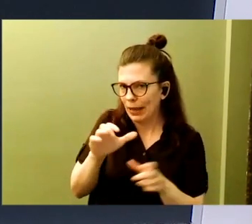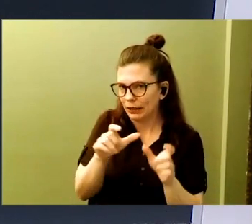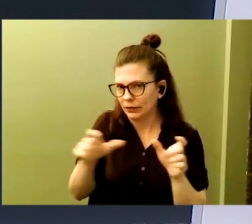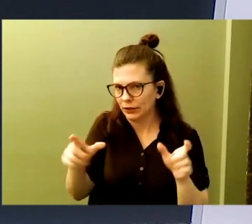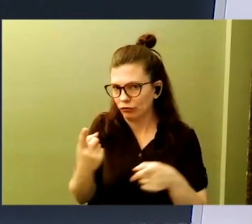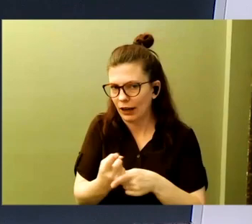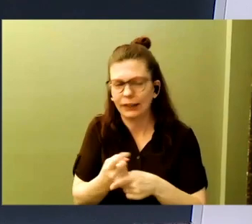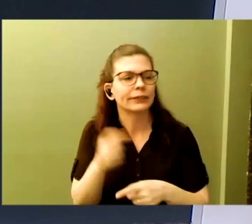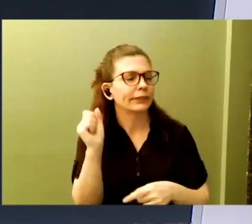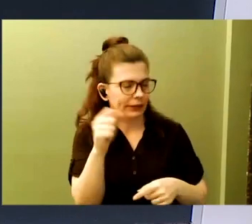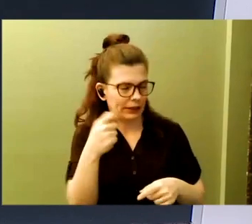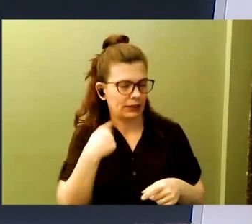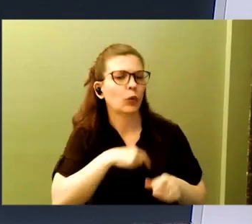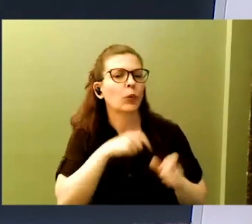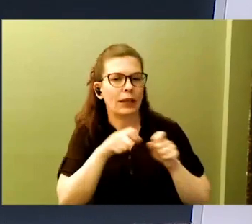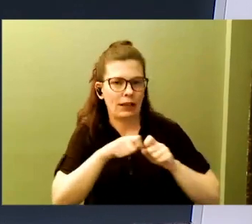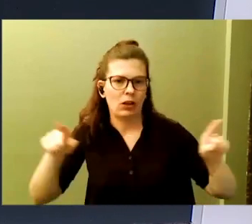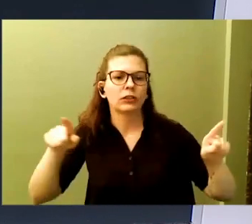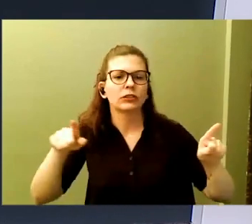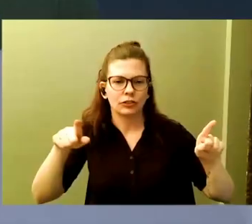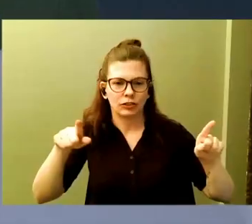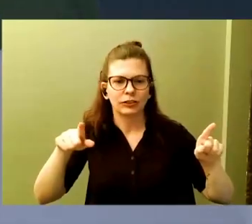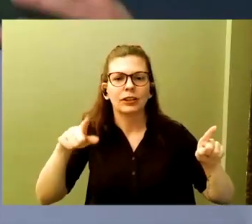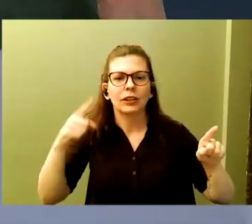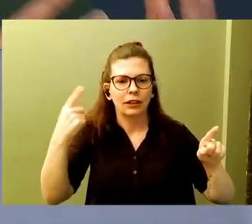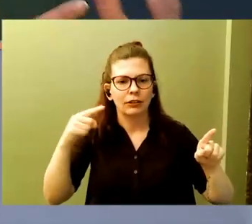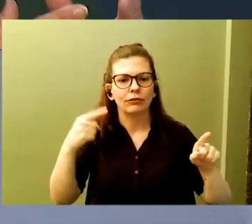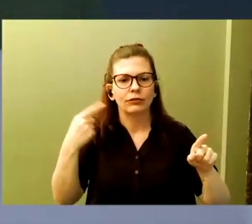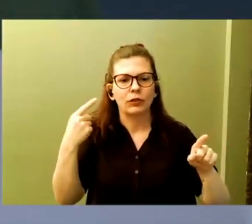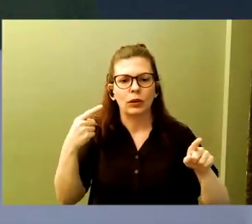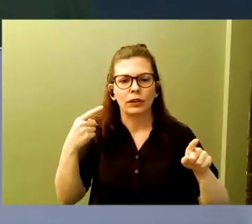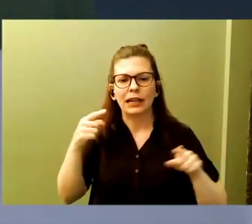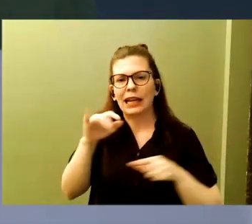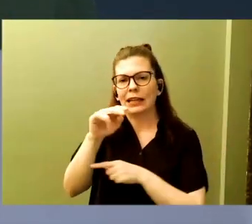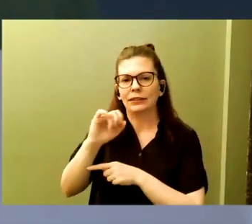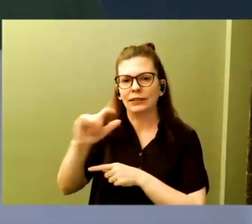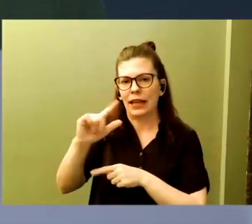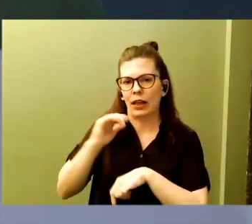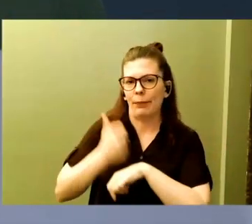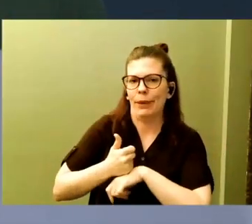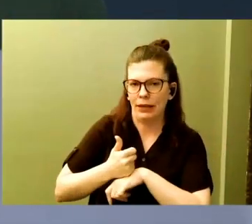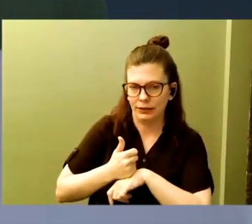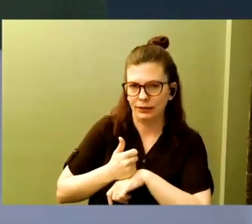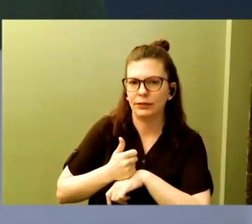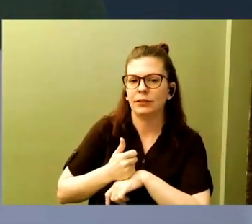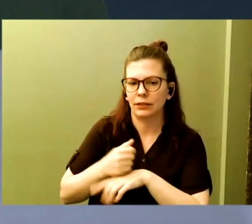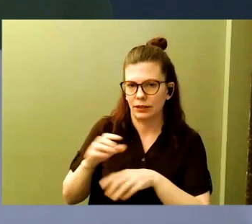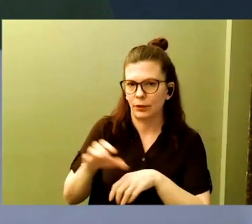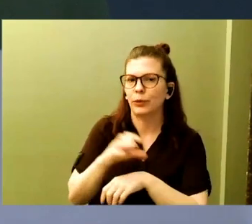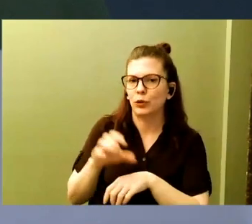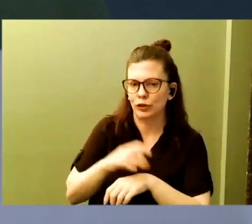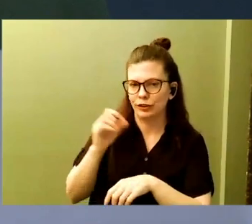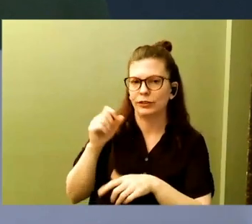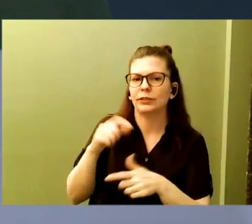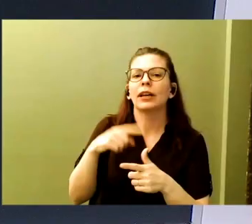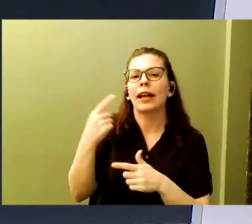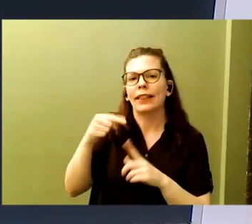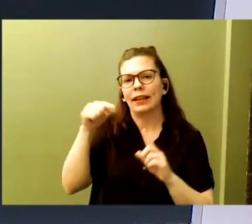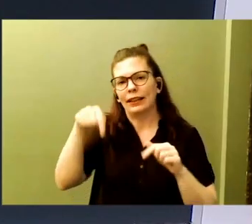it for Intel-based Apple Mac Mini computers. And then this year's M1. Yeah.